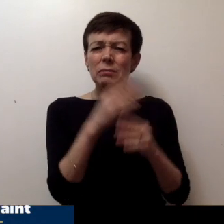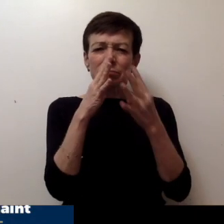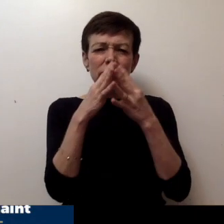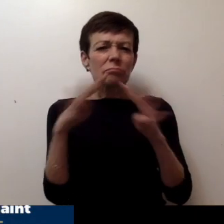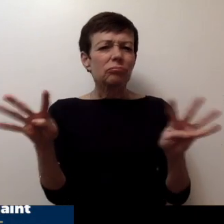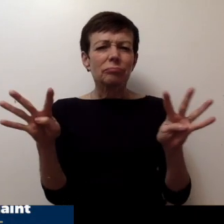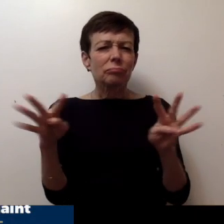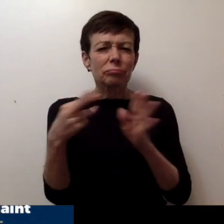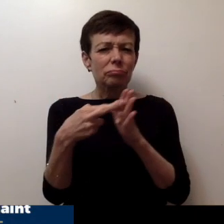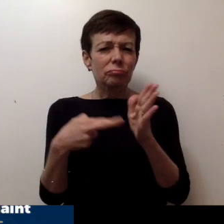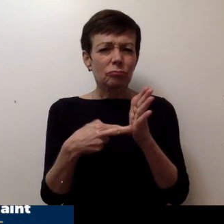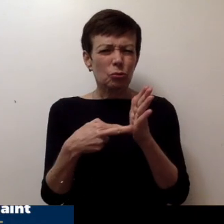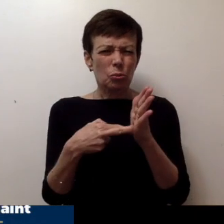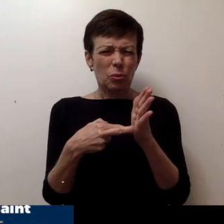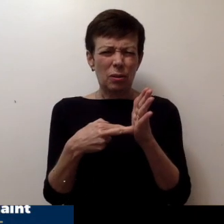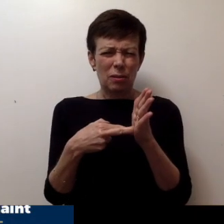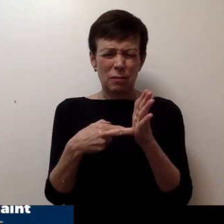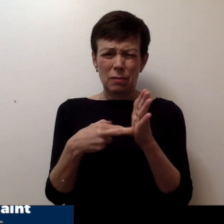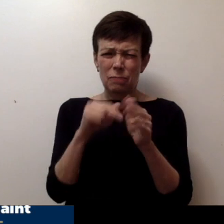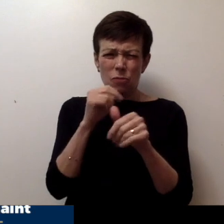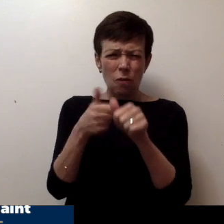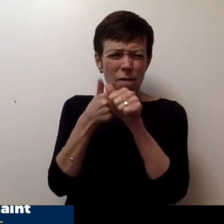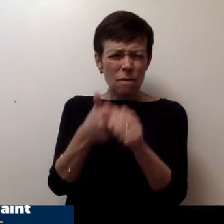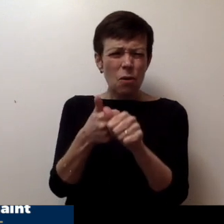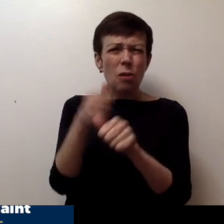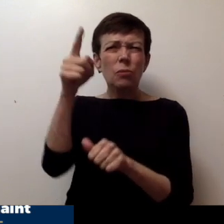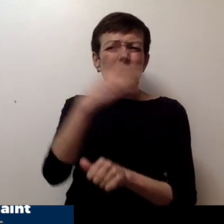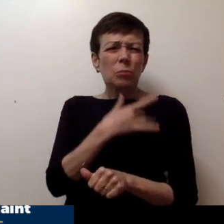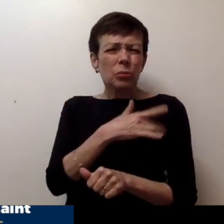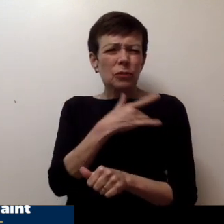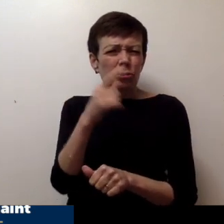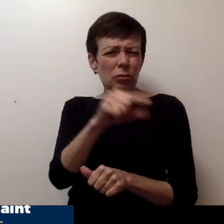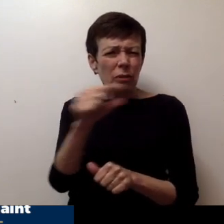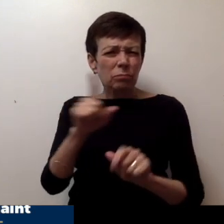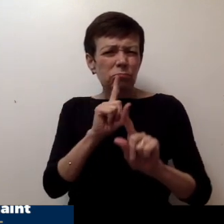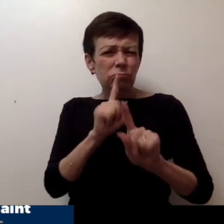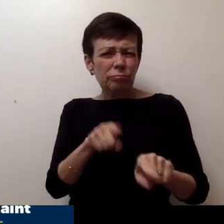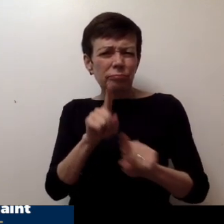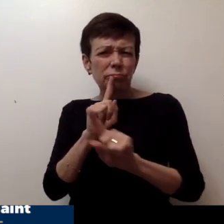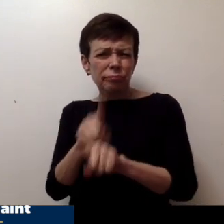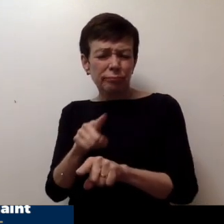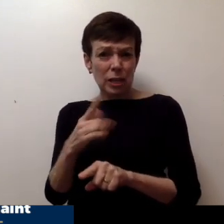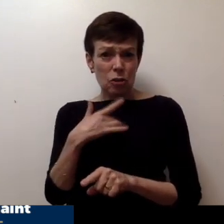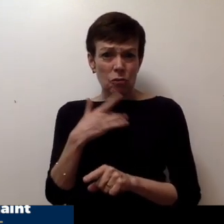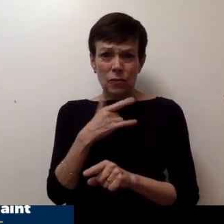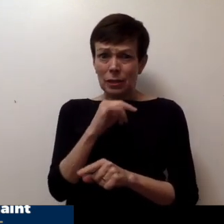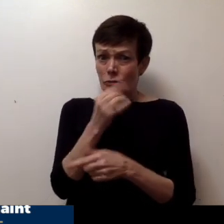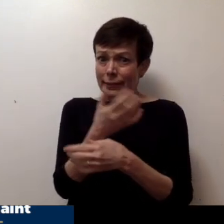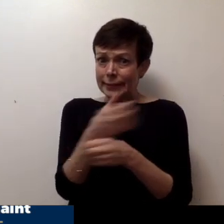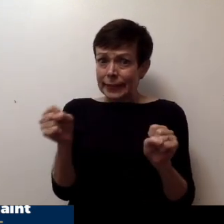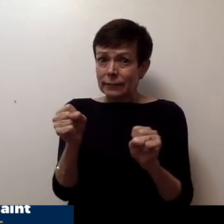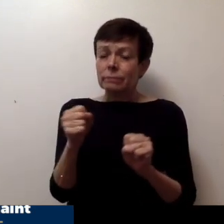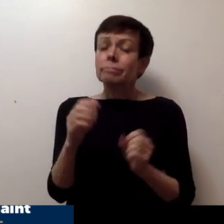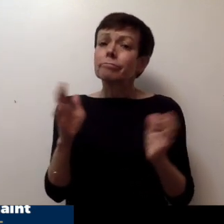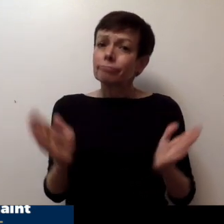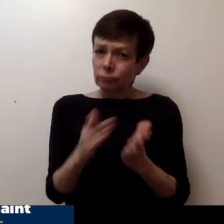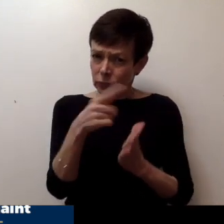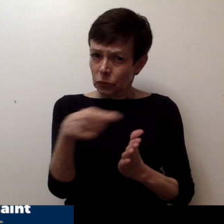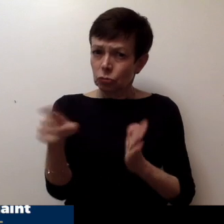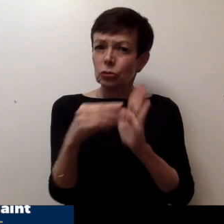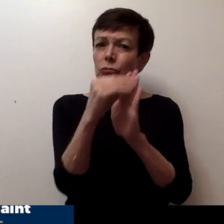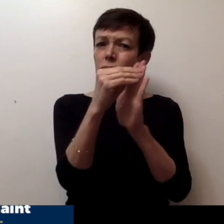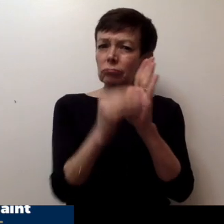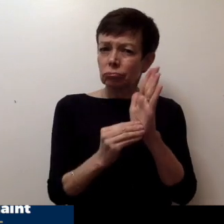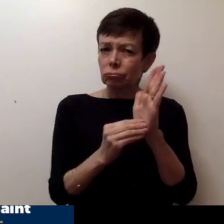health orders, and you believe the safety of others is at risk, we urge you to submit a claim to